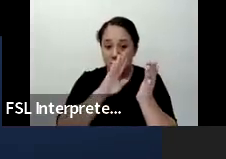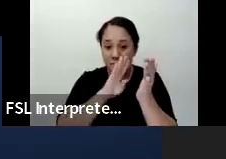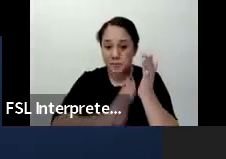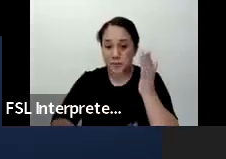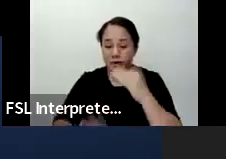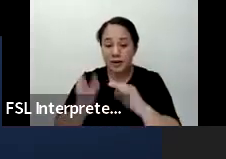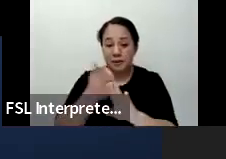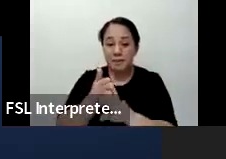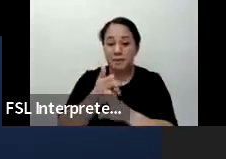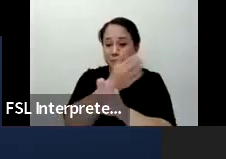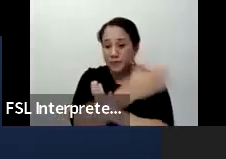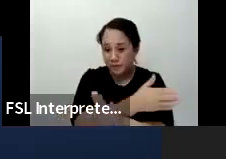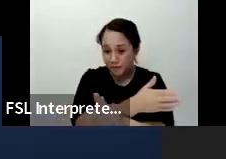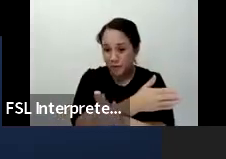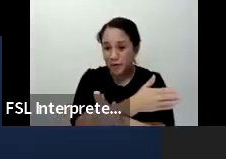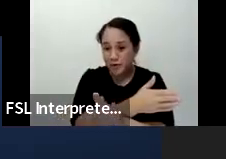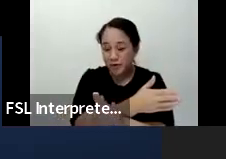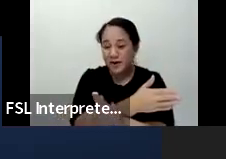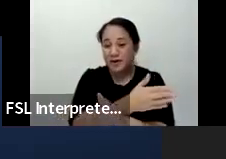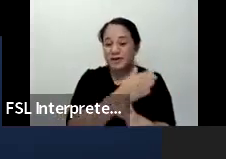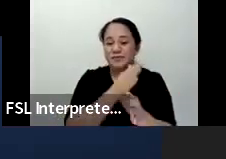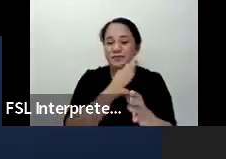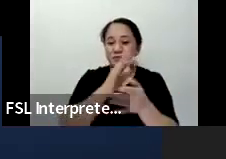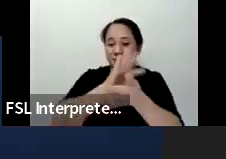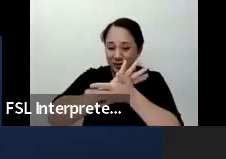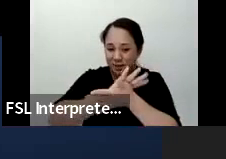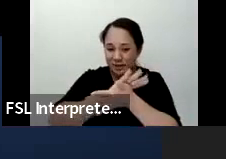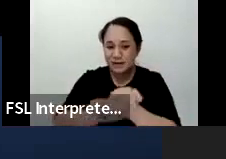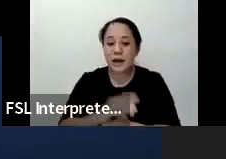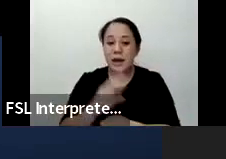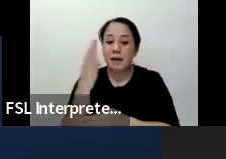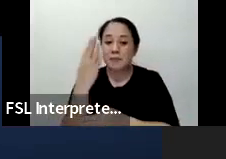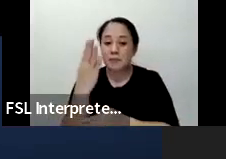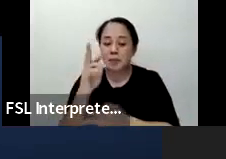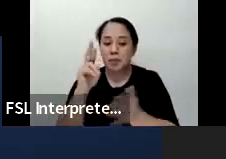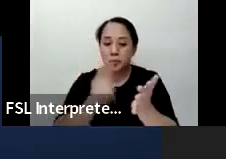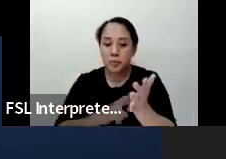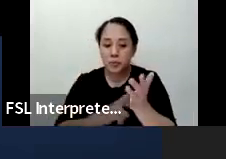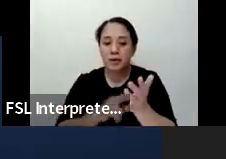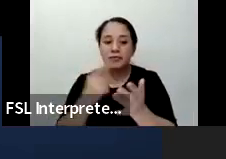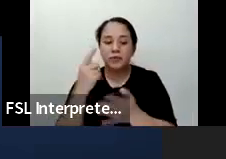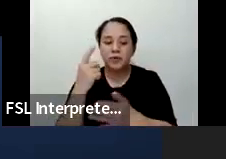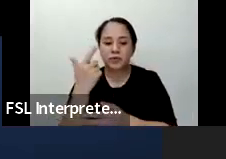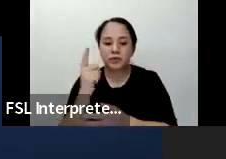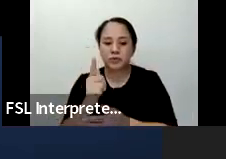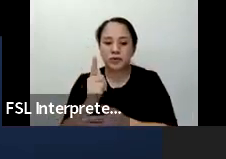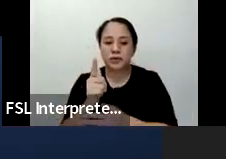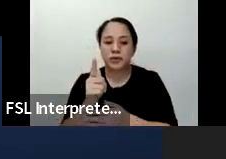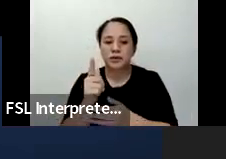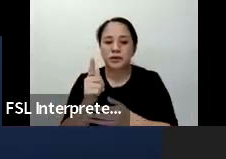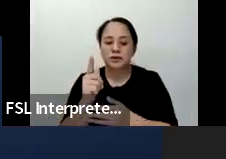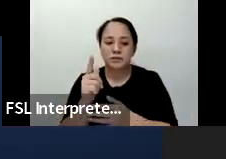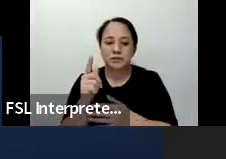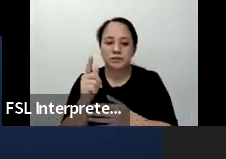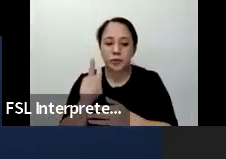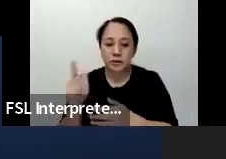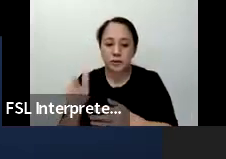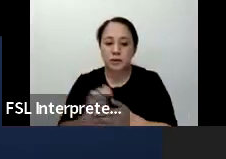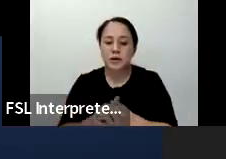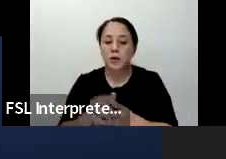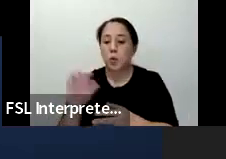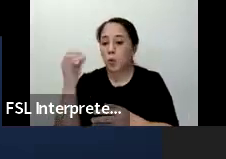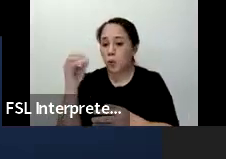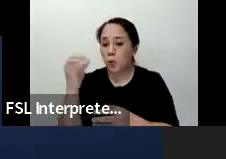years, 2015 to 2019. The blue bar is registered births for 2020, and the orange bar is registered